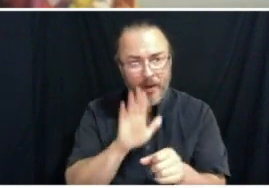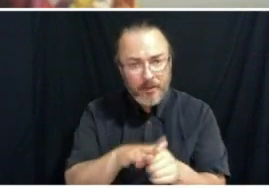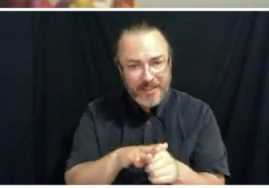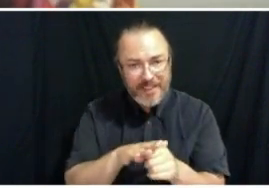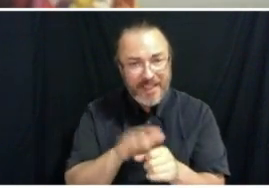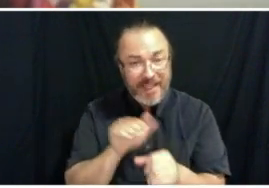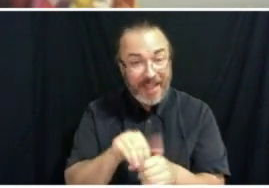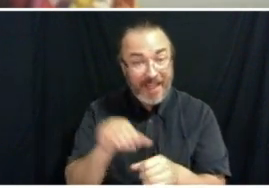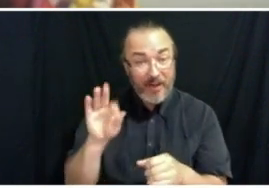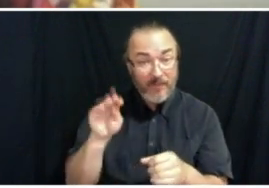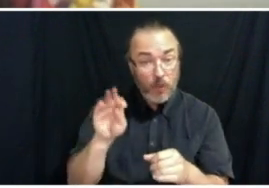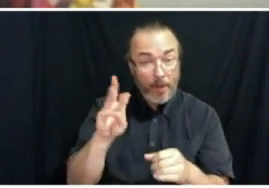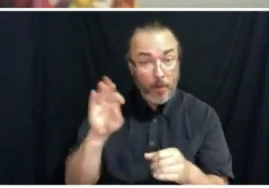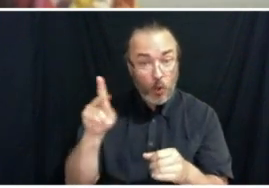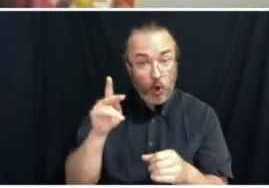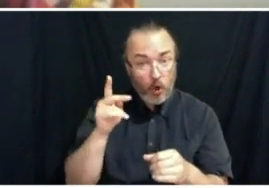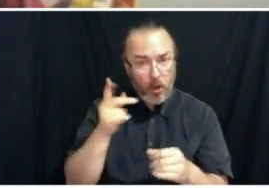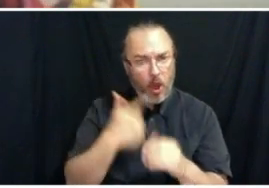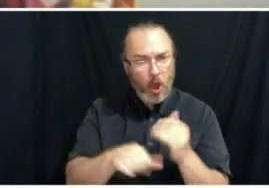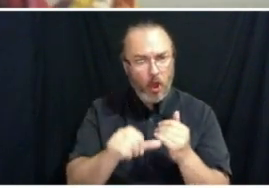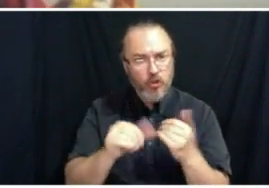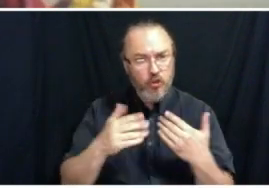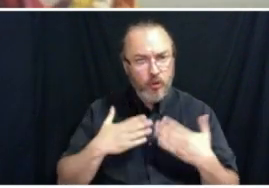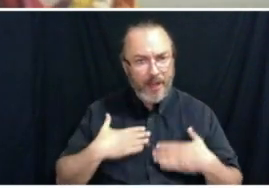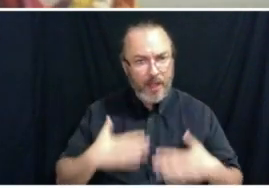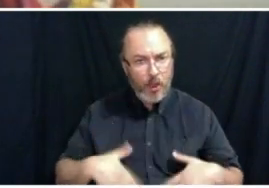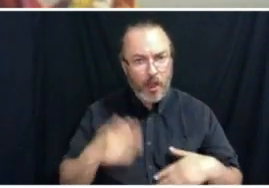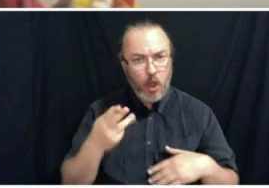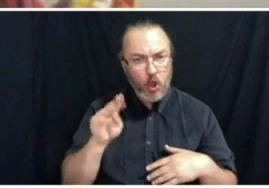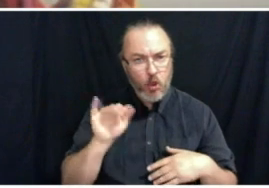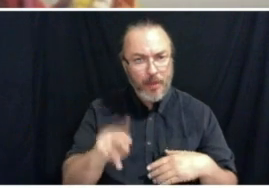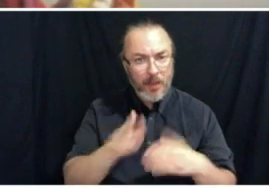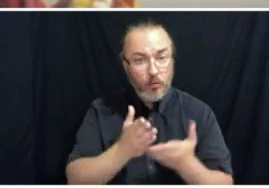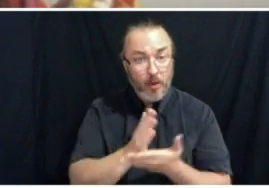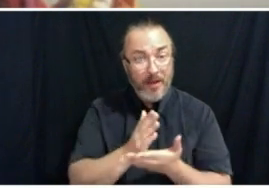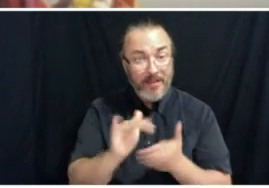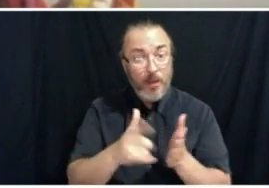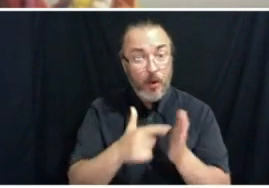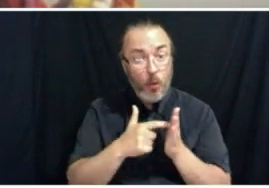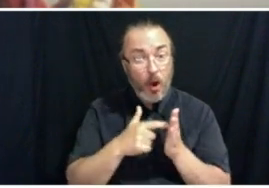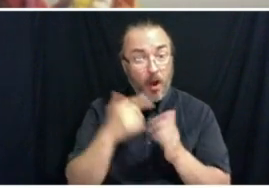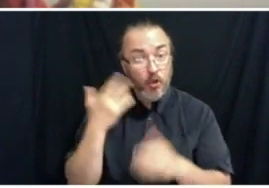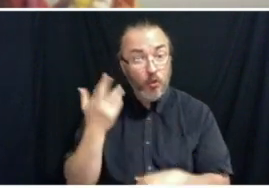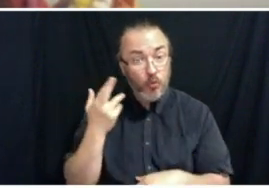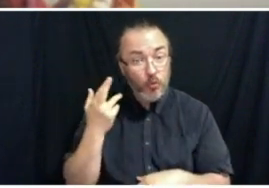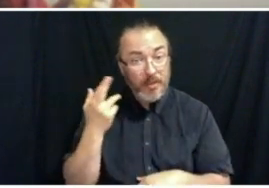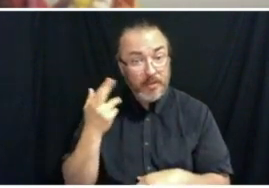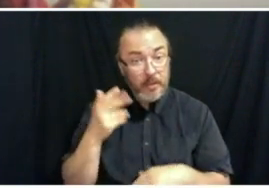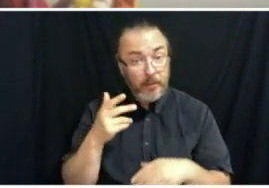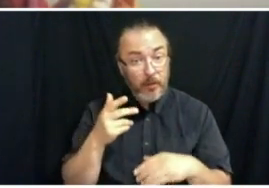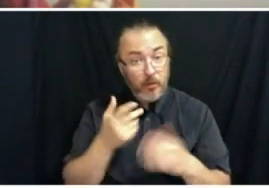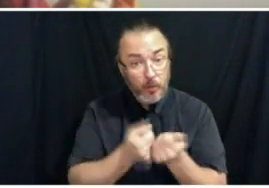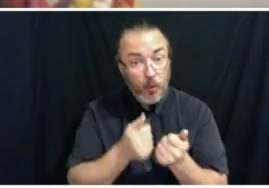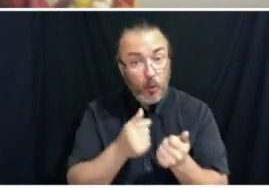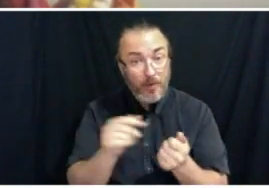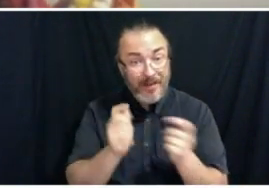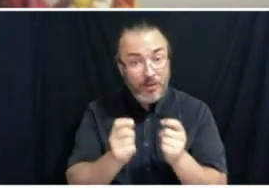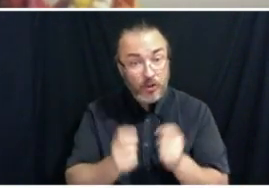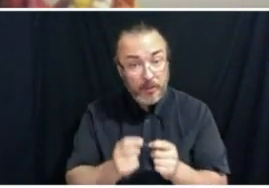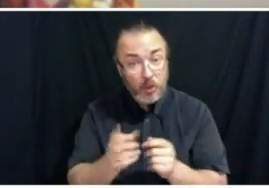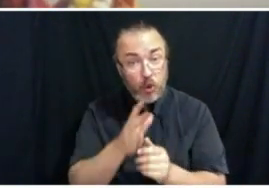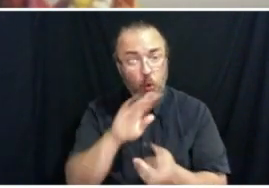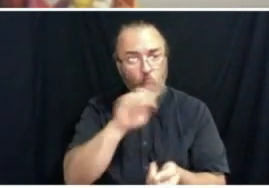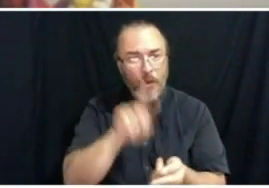of human rights that require reasonable supports and adjustment to reduce gaps and promoting